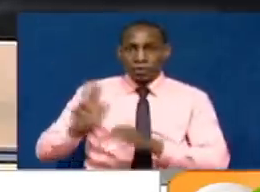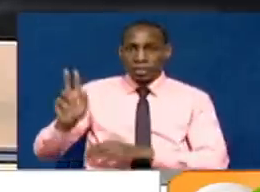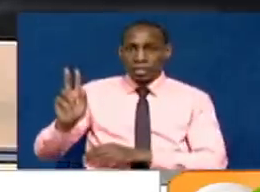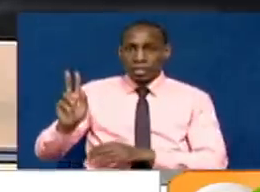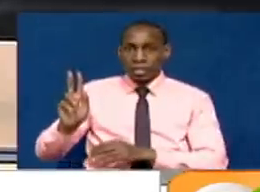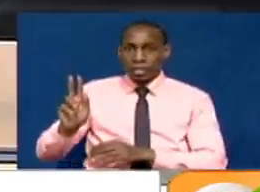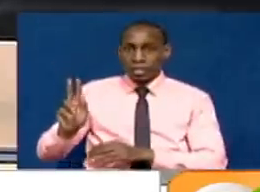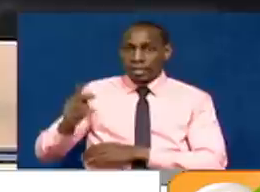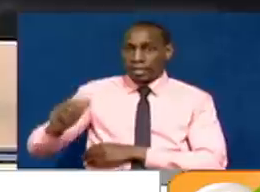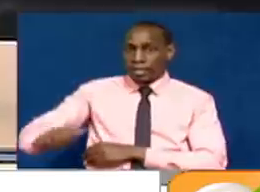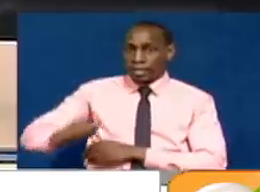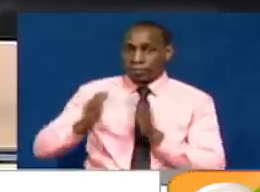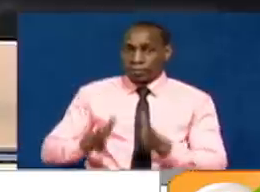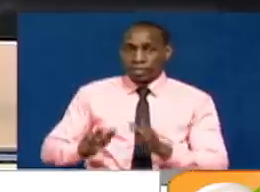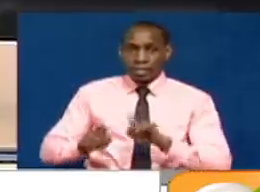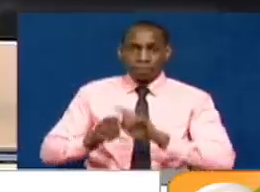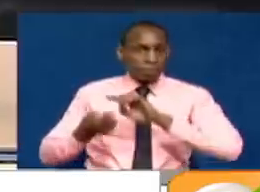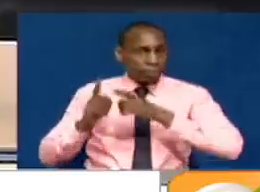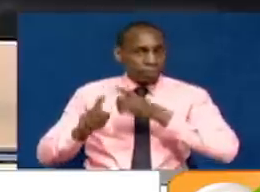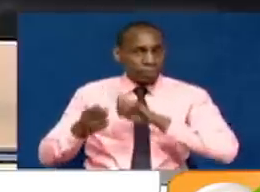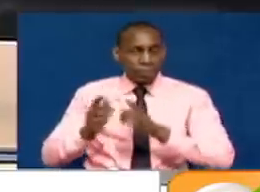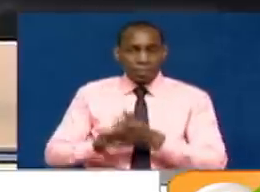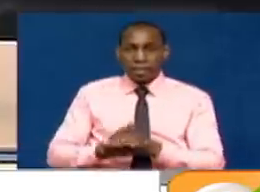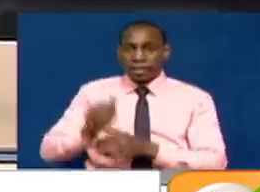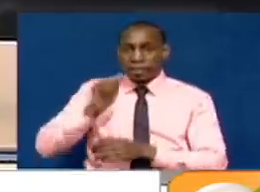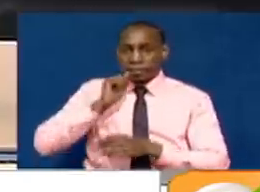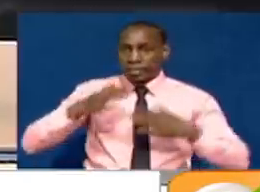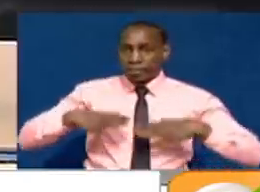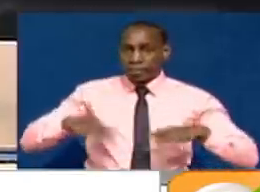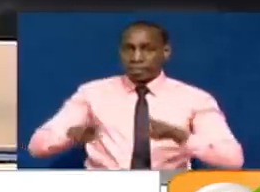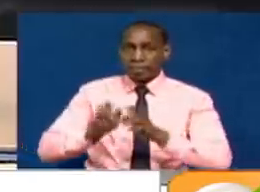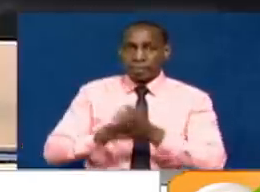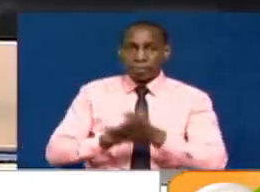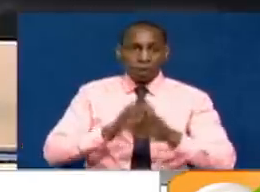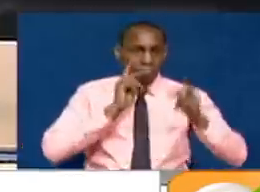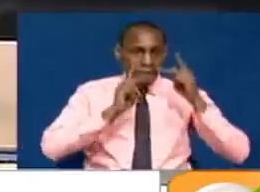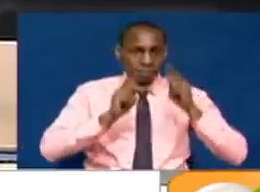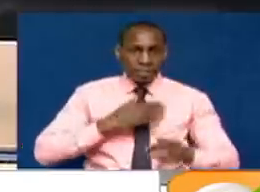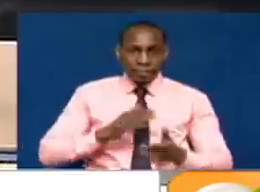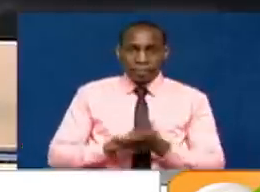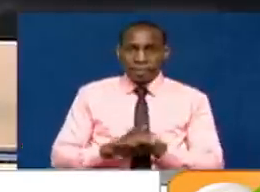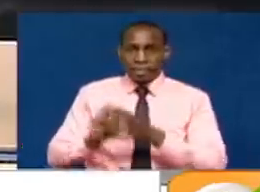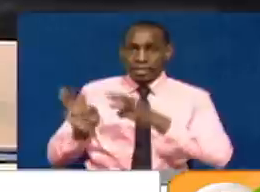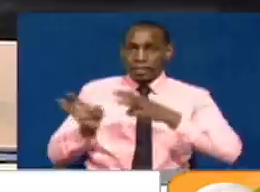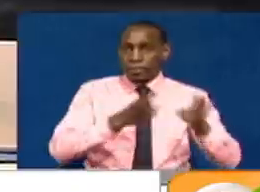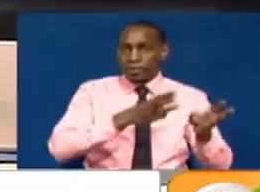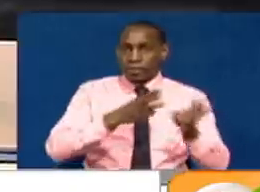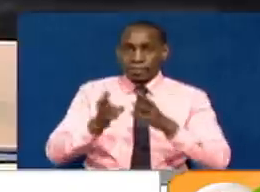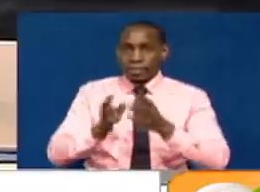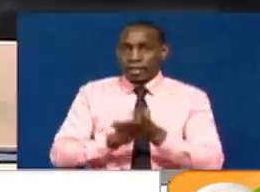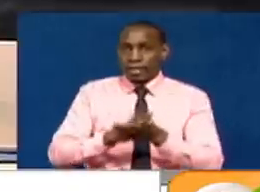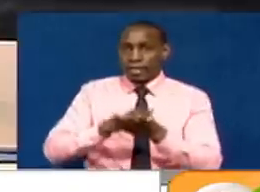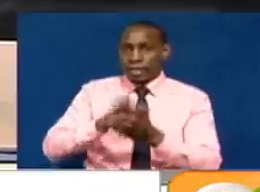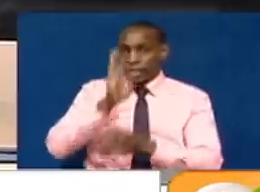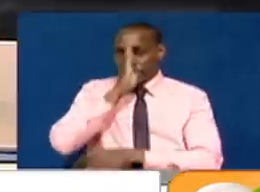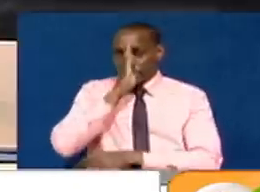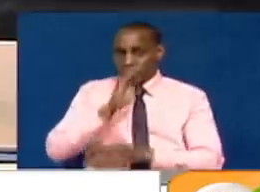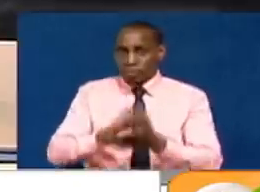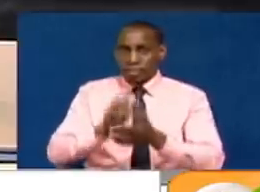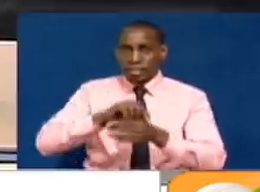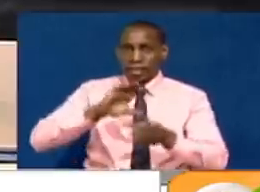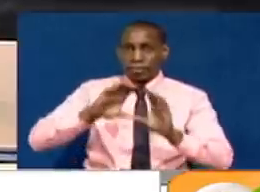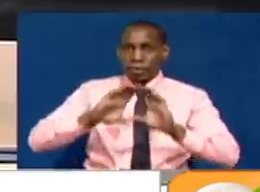sex workers and memories of Britain's gulag. Along the angle tonight, a climate of uncertainty as the world